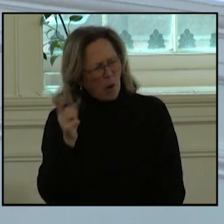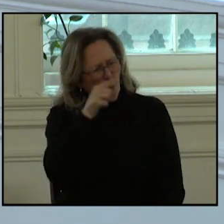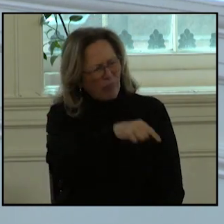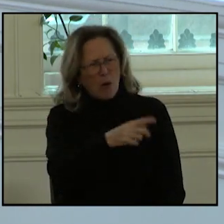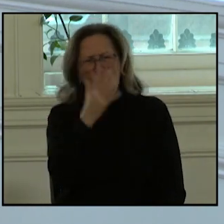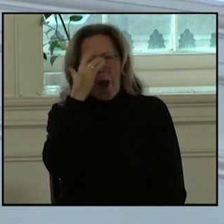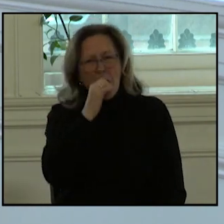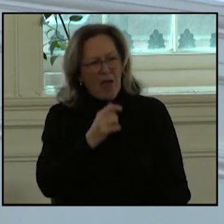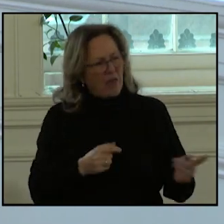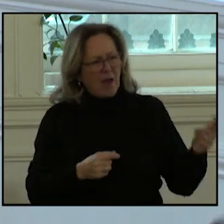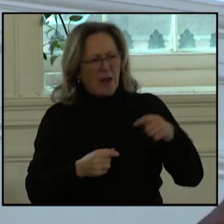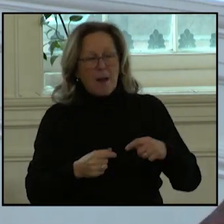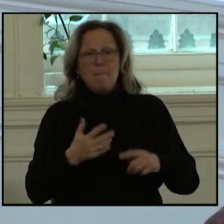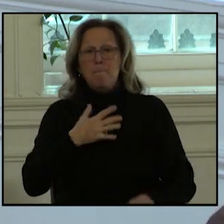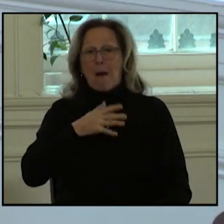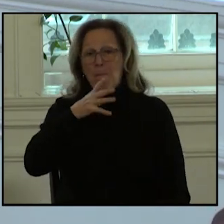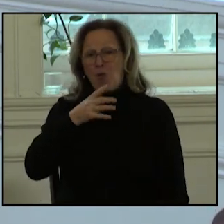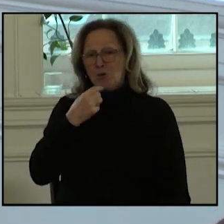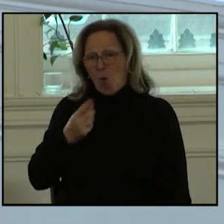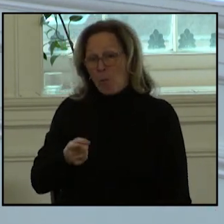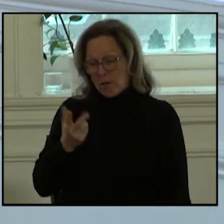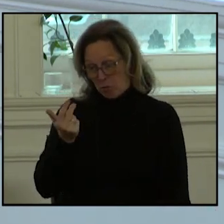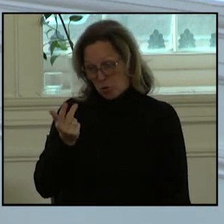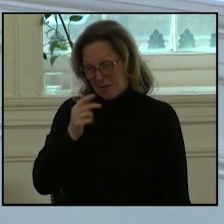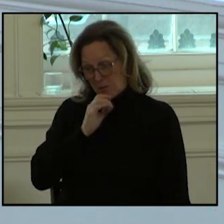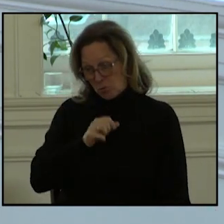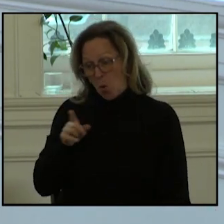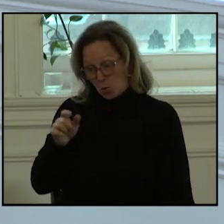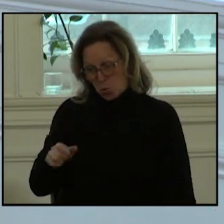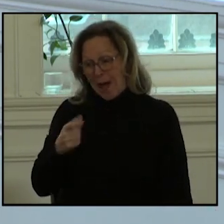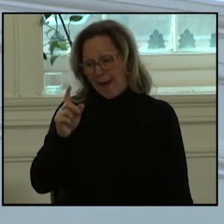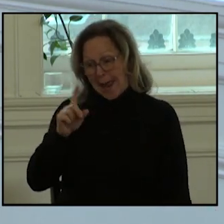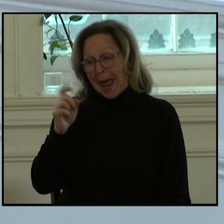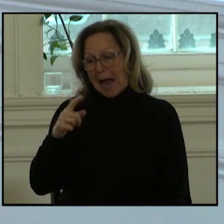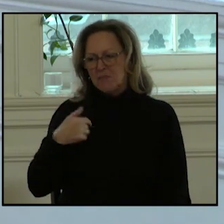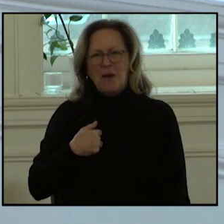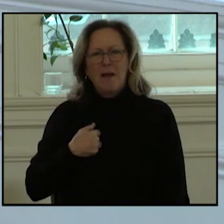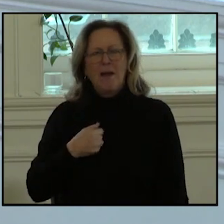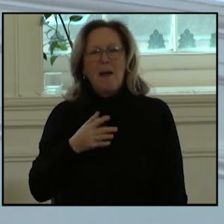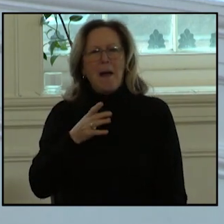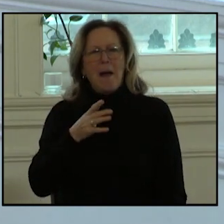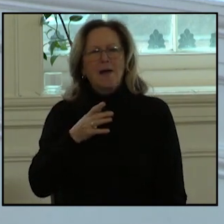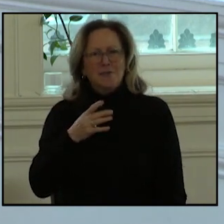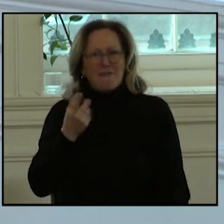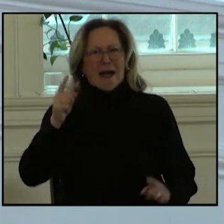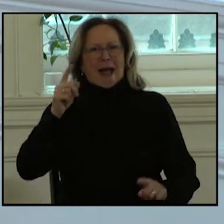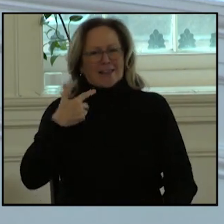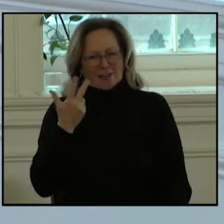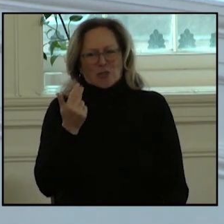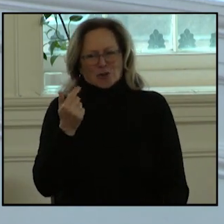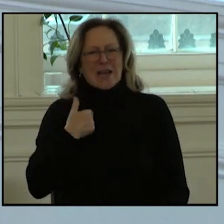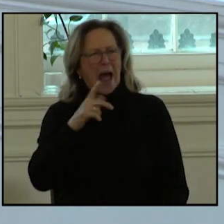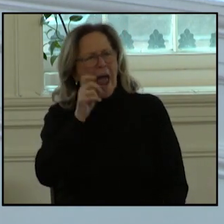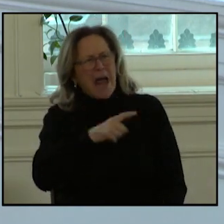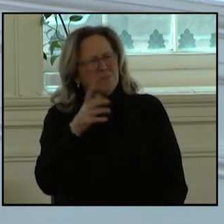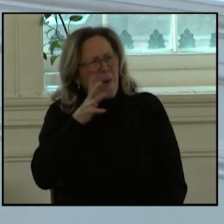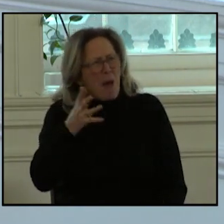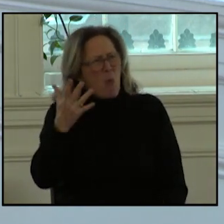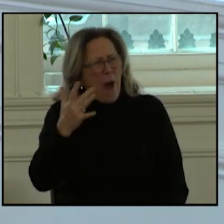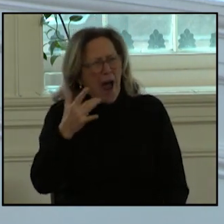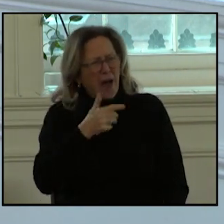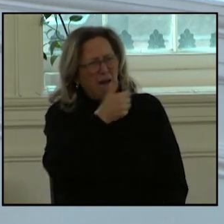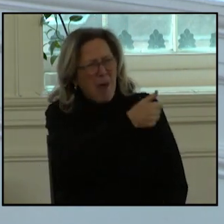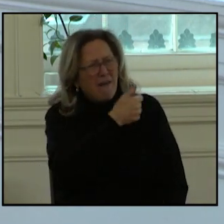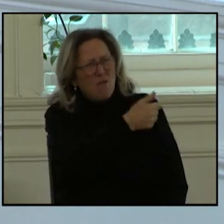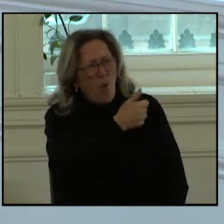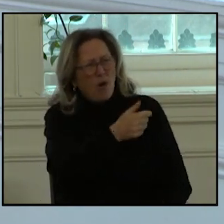said, ask me when you're 13. She thought I was gonna forget. 13 rolled around. Mom, remember when we used to have to go down to the plantation to